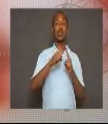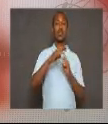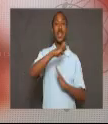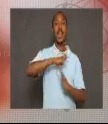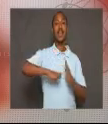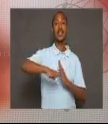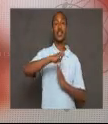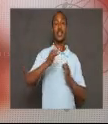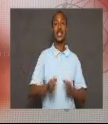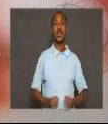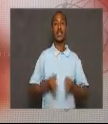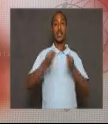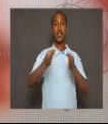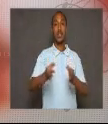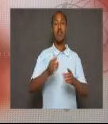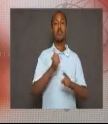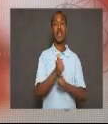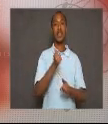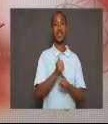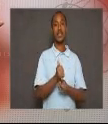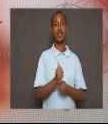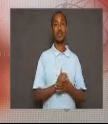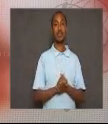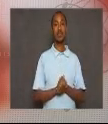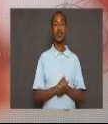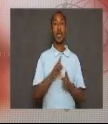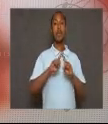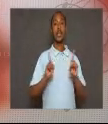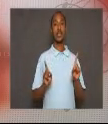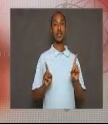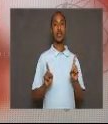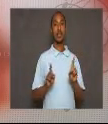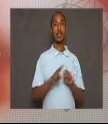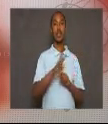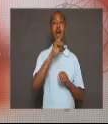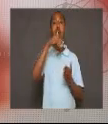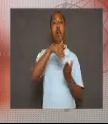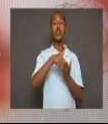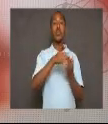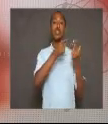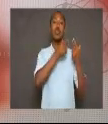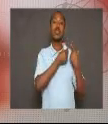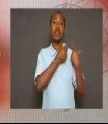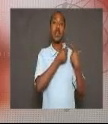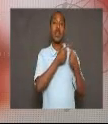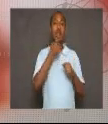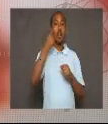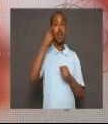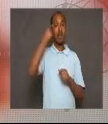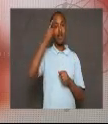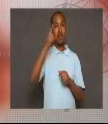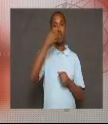electrical conductivity of metals, but they are also responsible for their